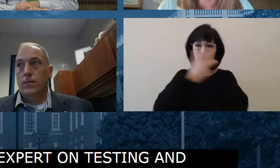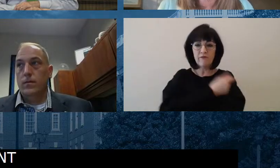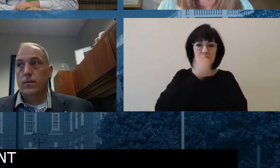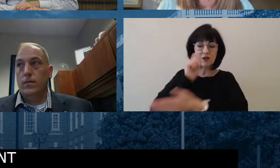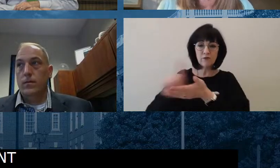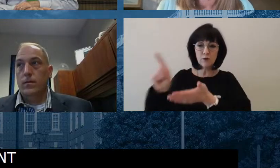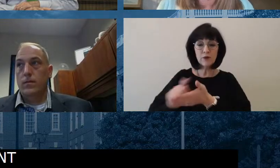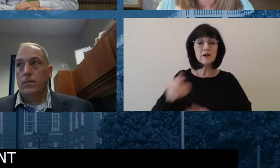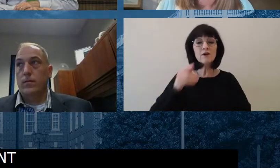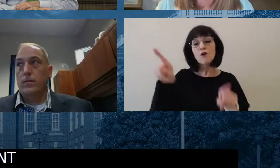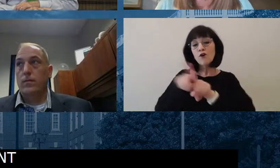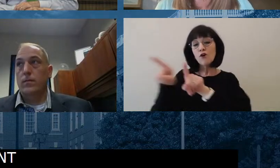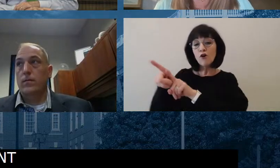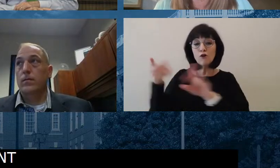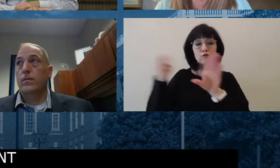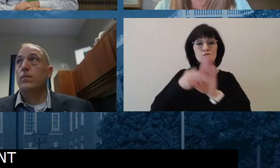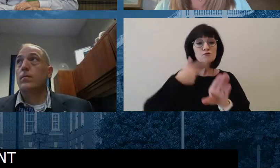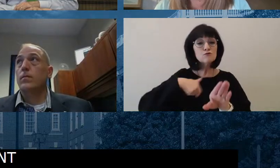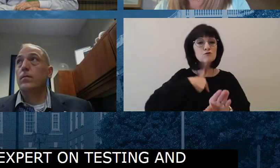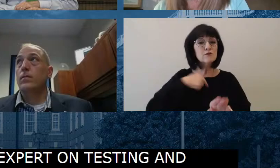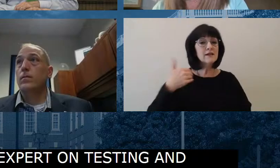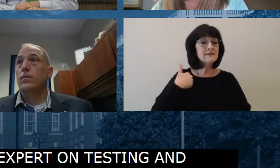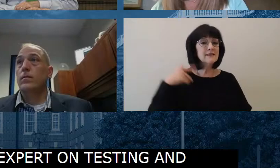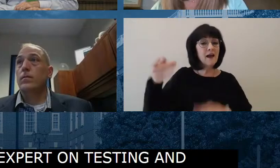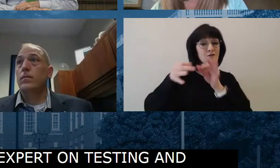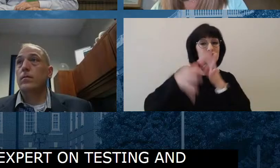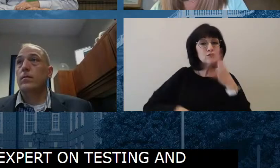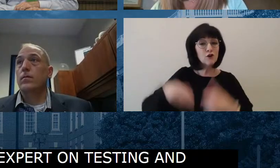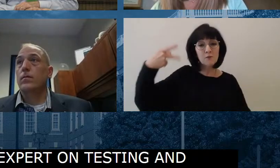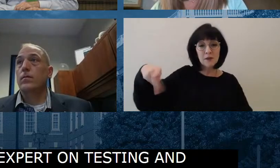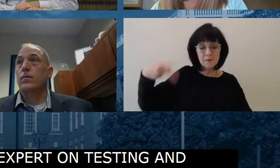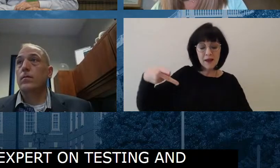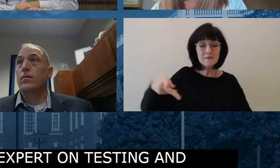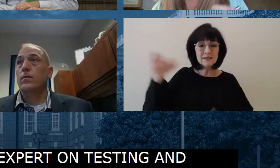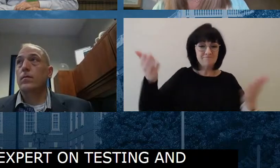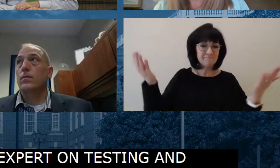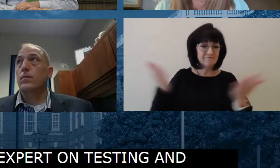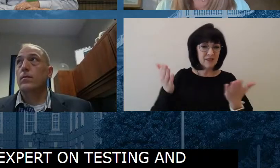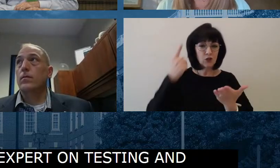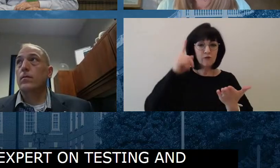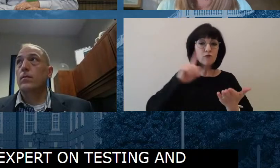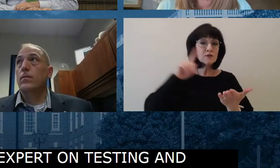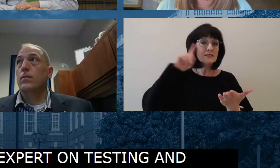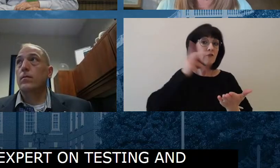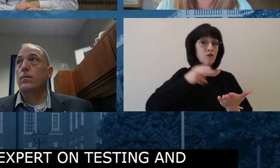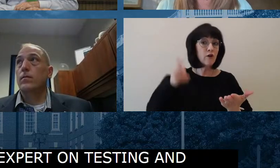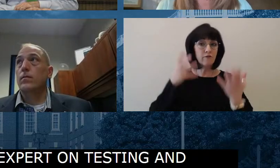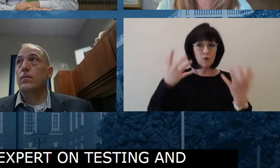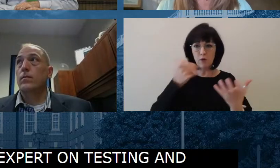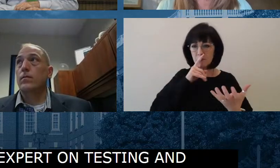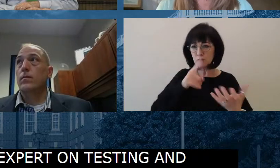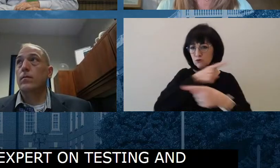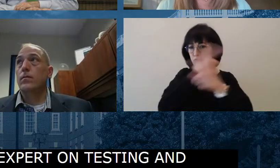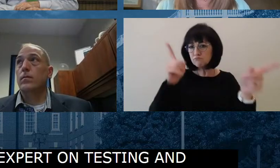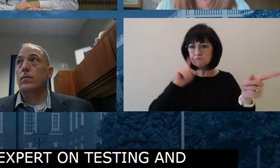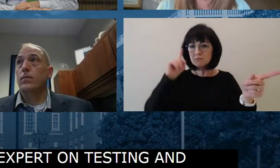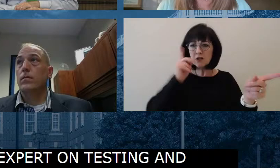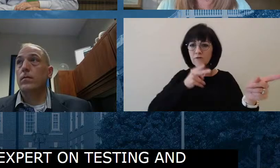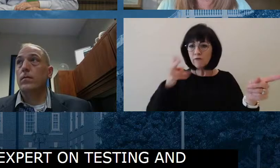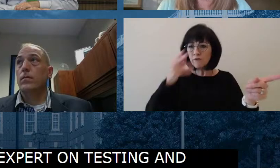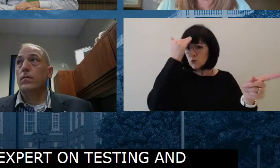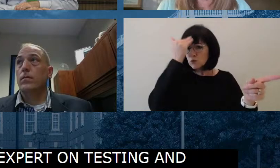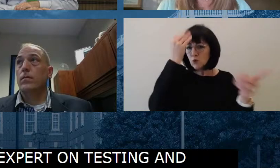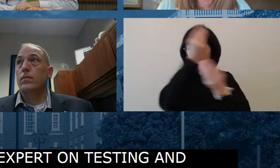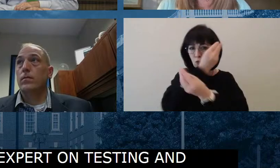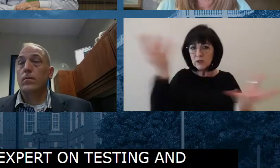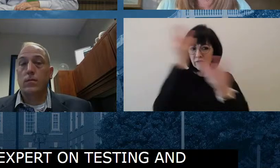language expert for the deaf and hard of hearing. Pam, thanks for joining us again. We have considerable